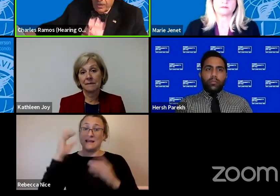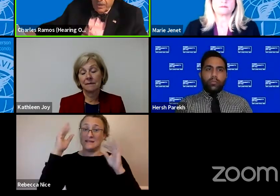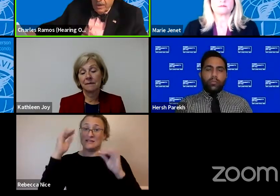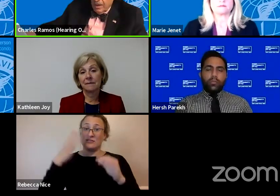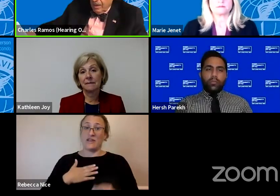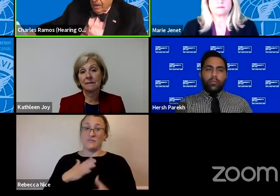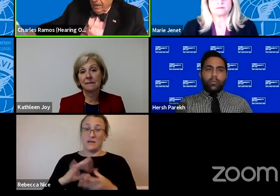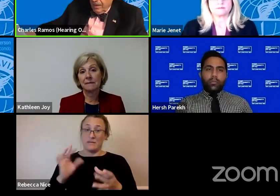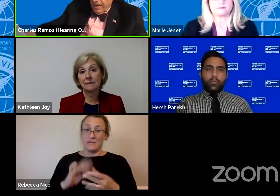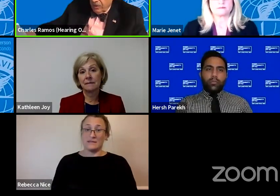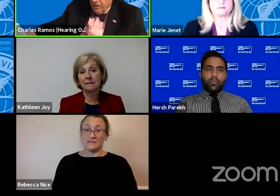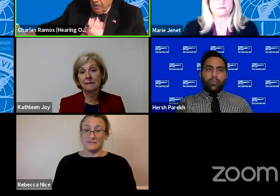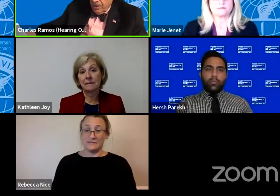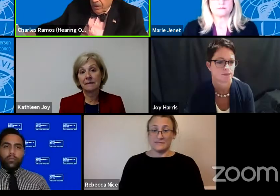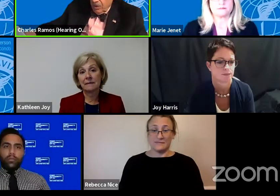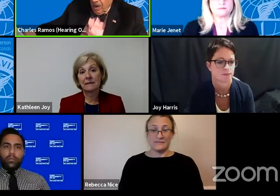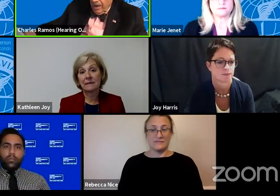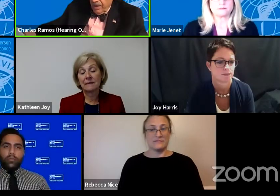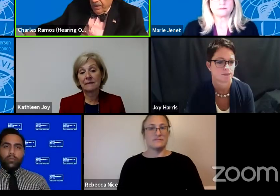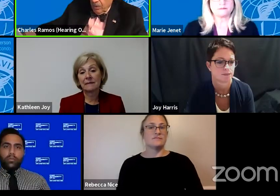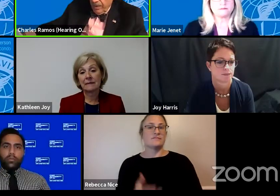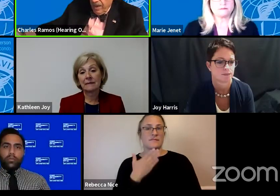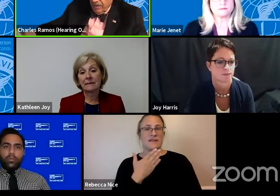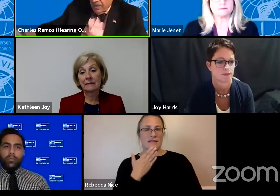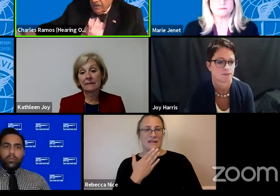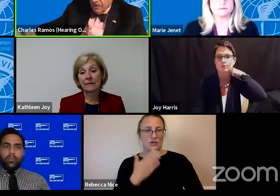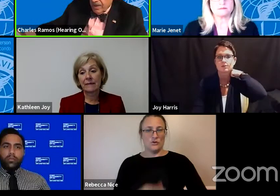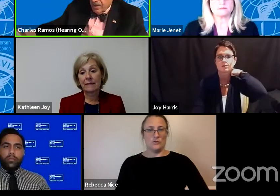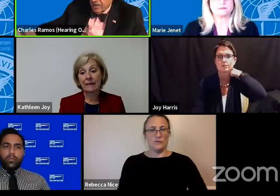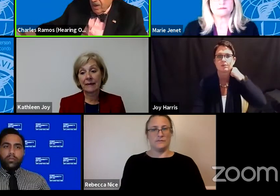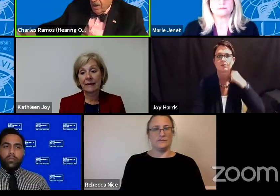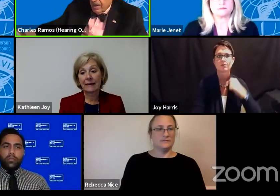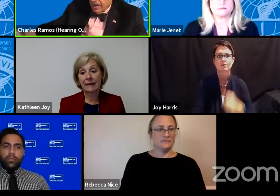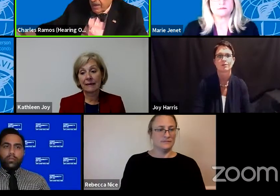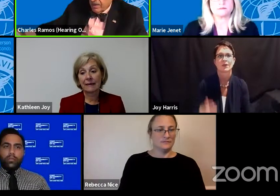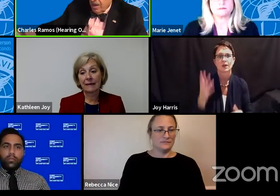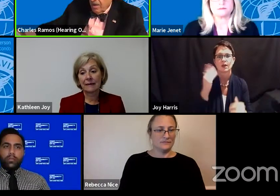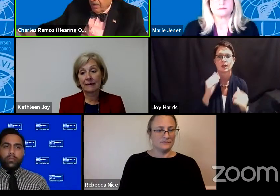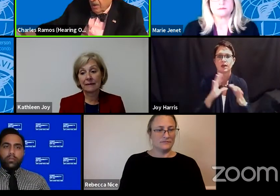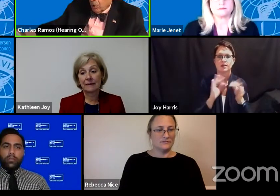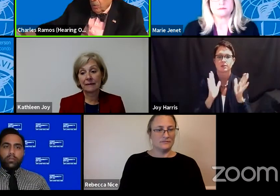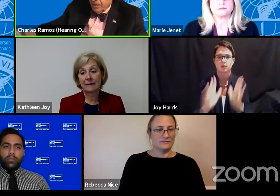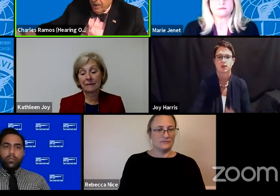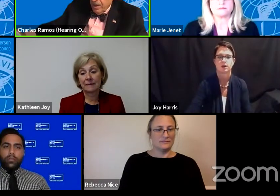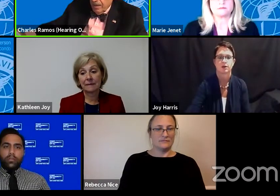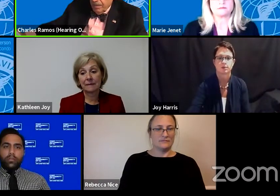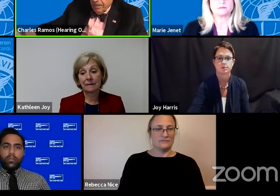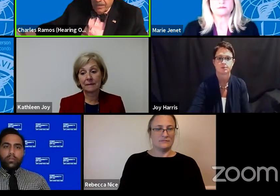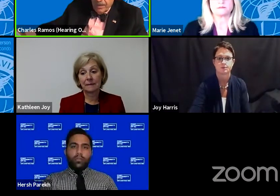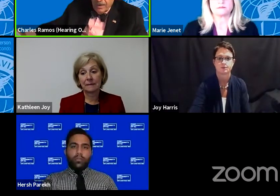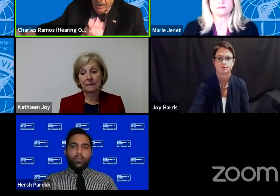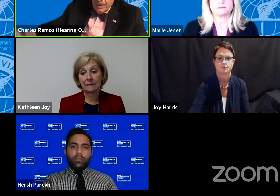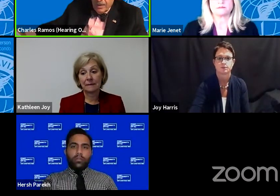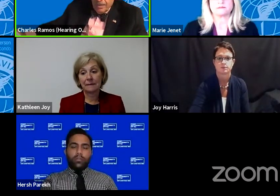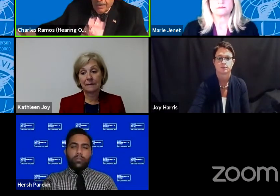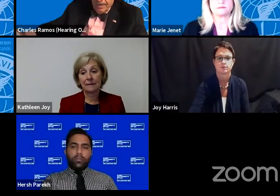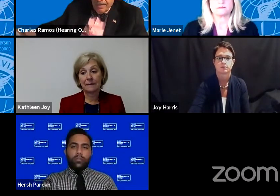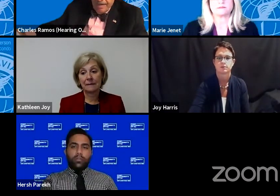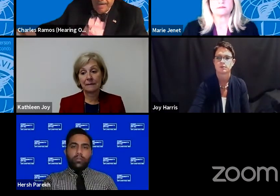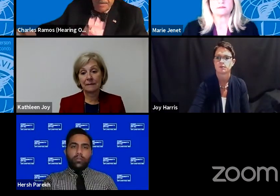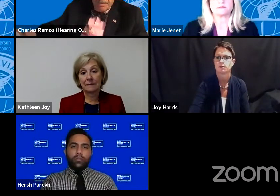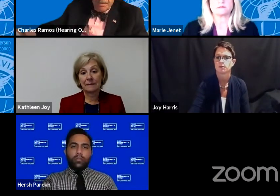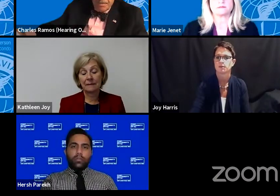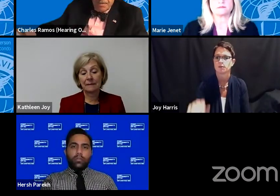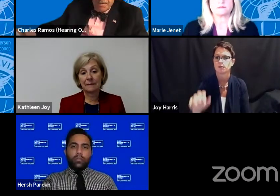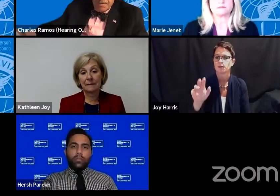much. The next speaker I think we have is Kesav Gupta.